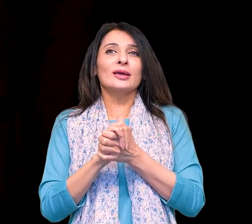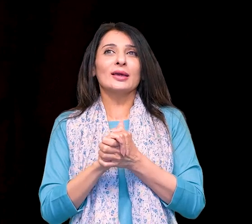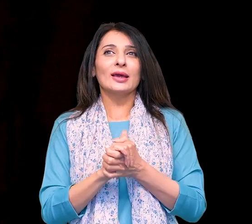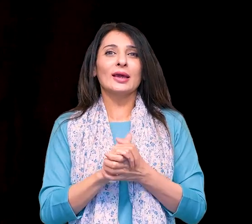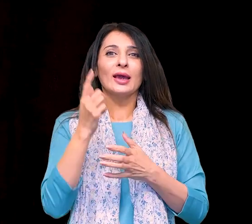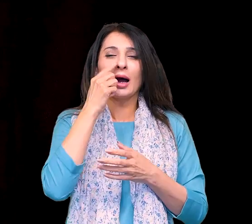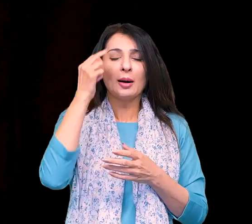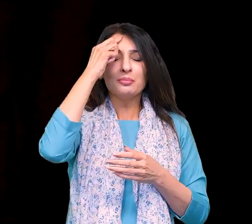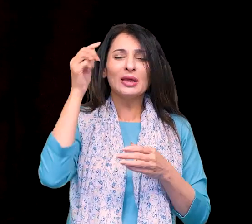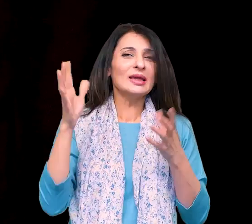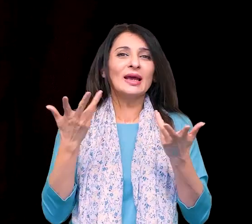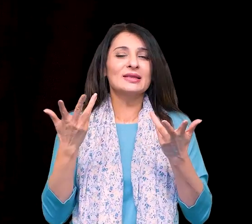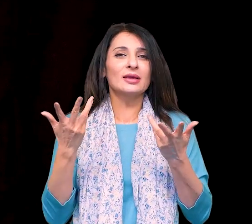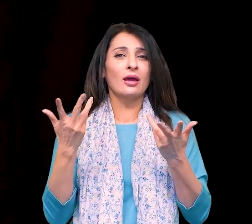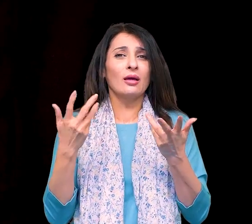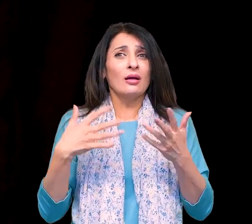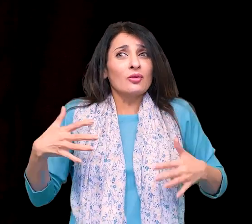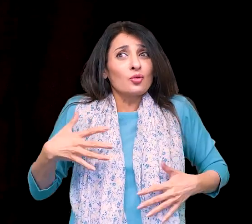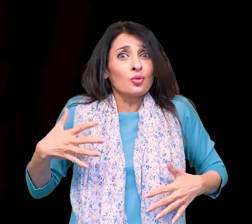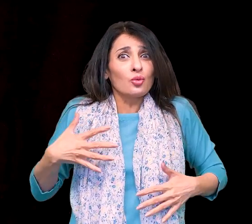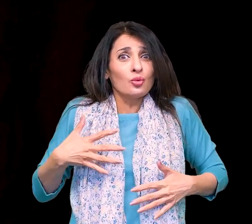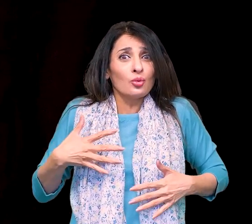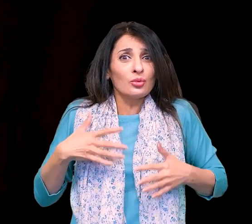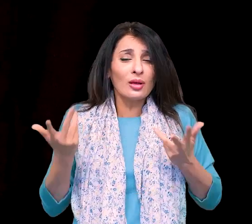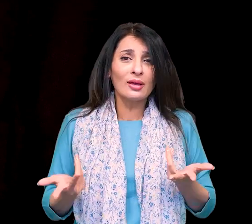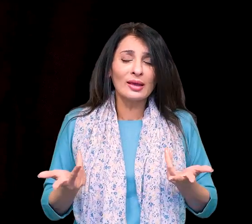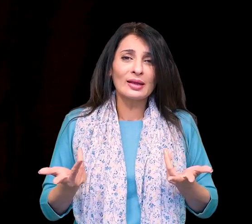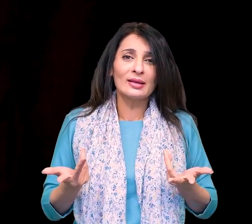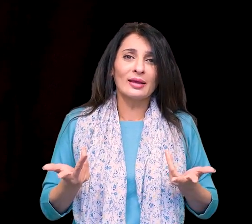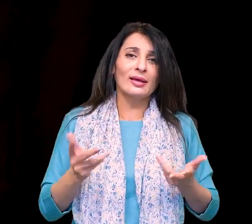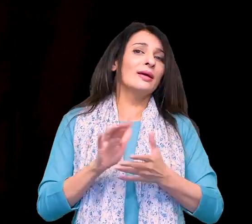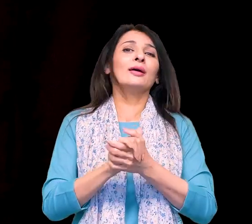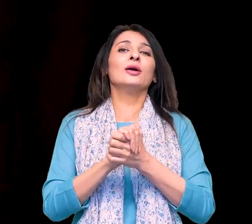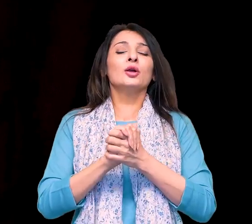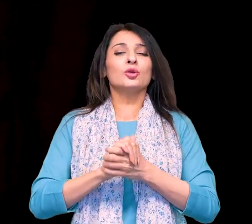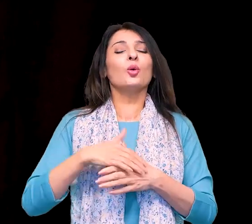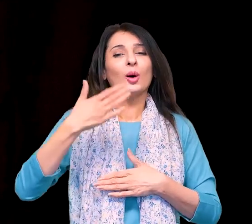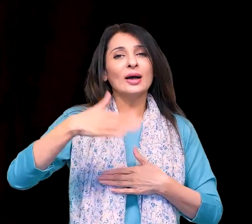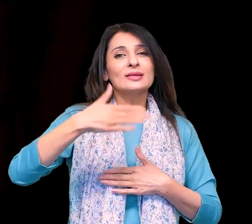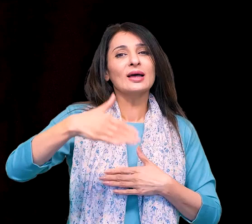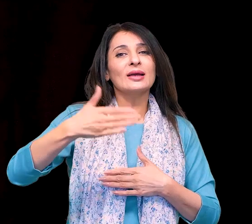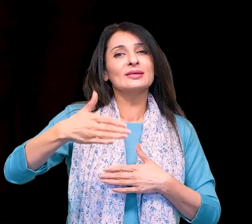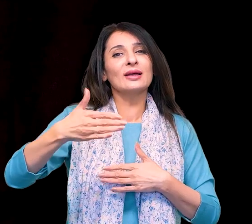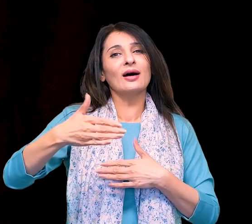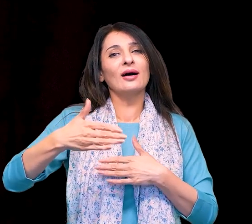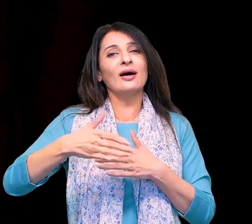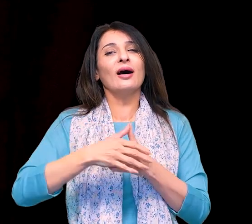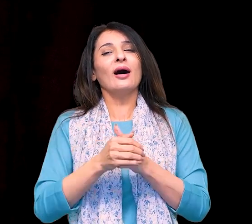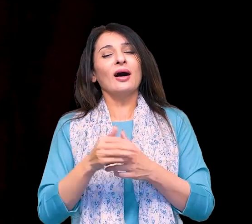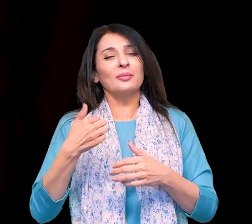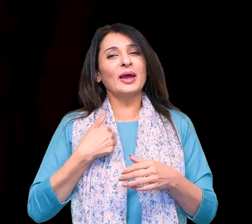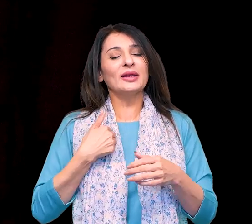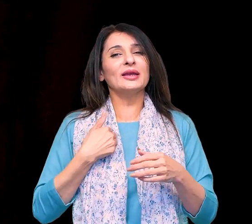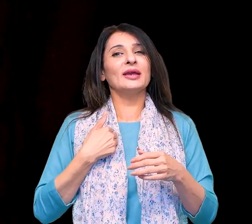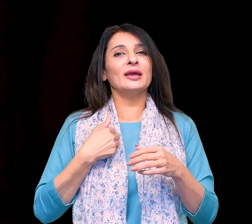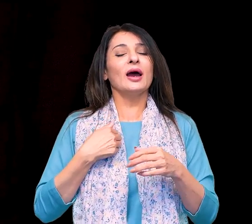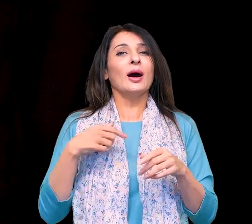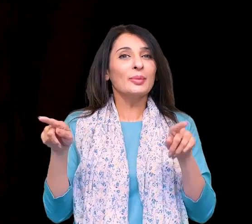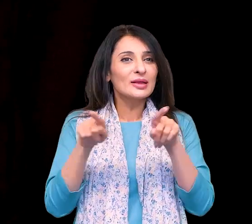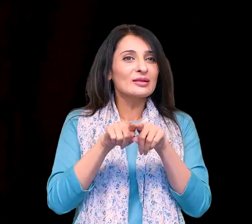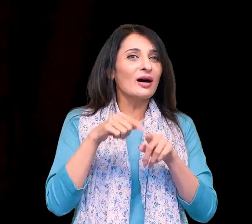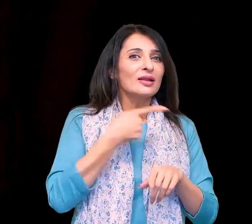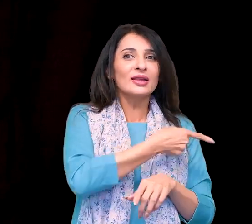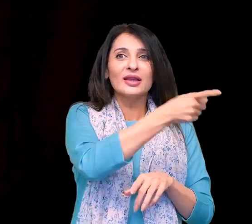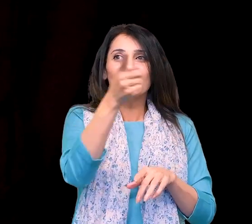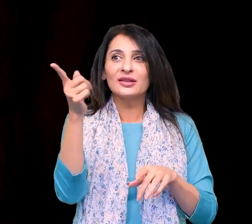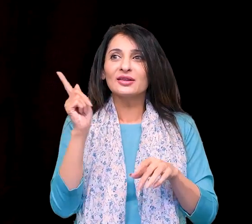when the group grew and the community grew, I realized that it also perfectly describes what parenting in the East is all